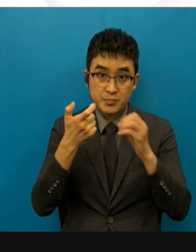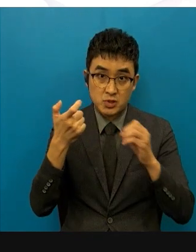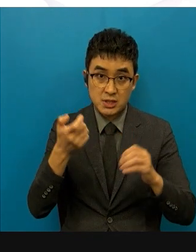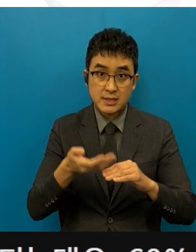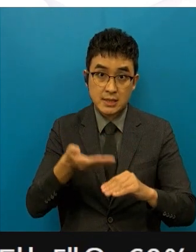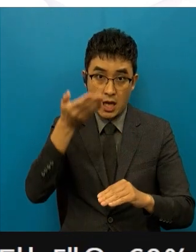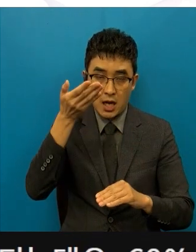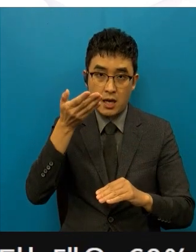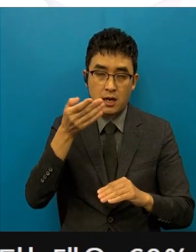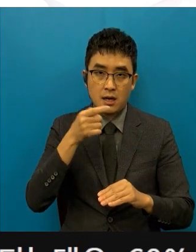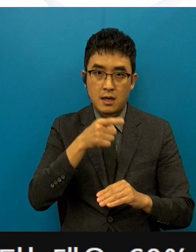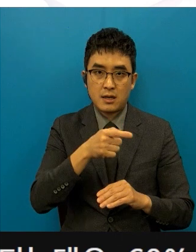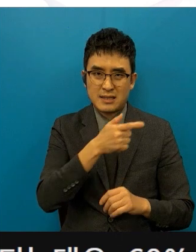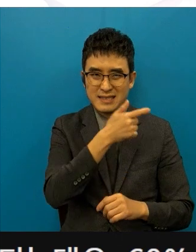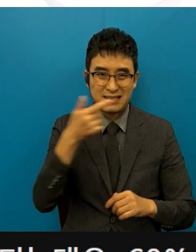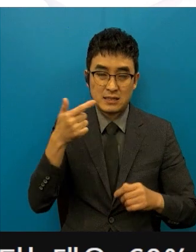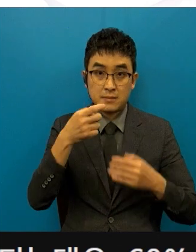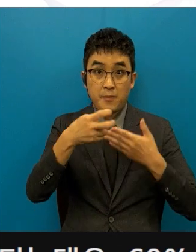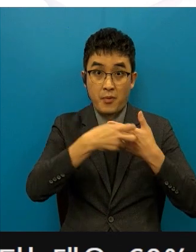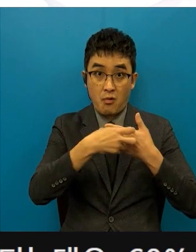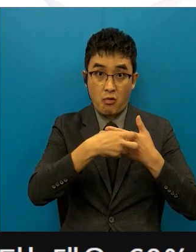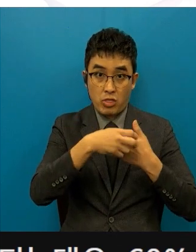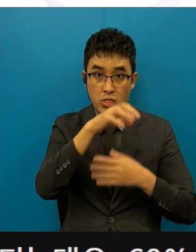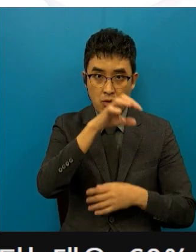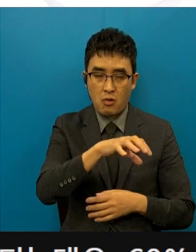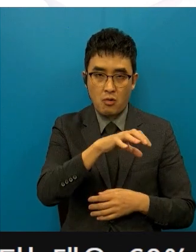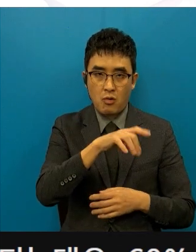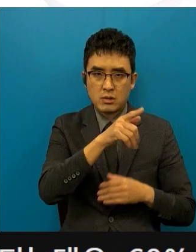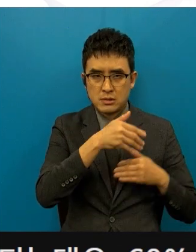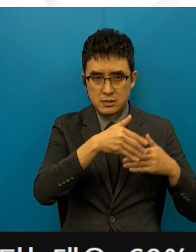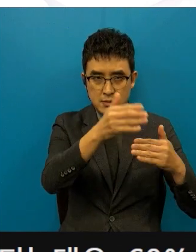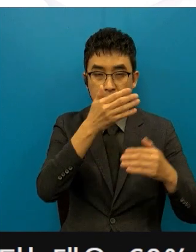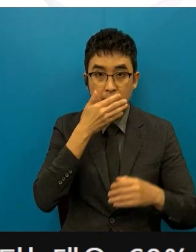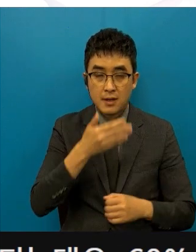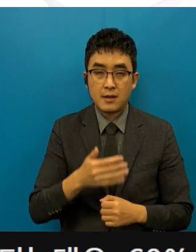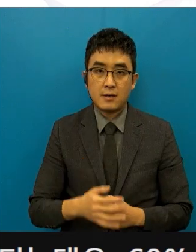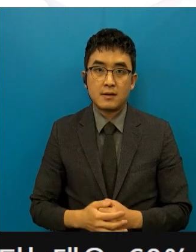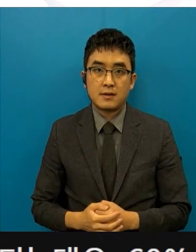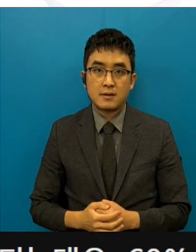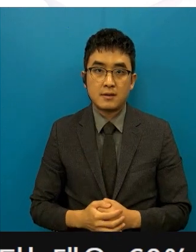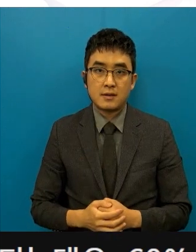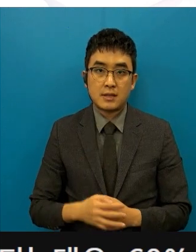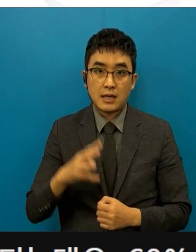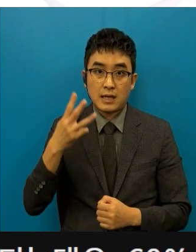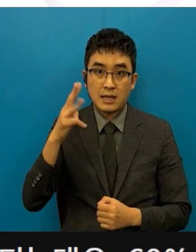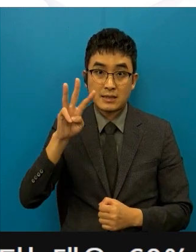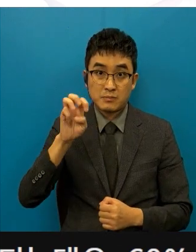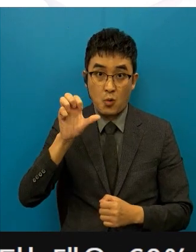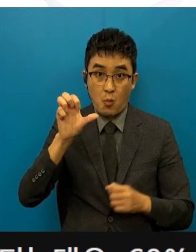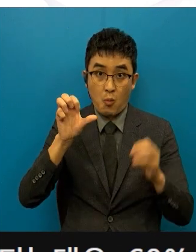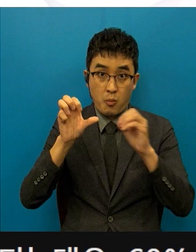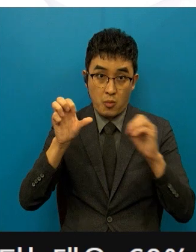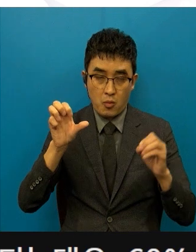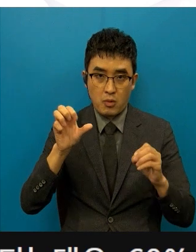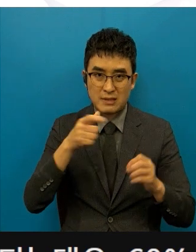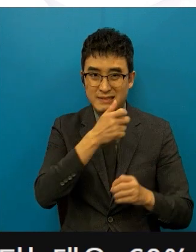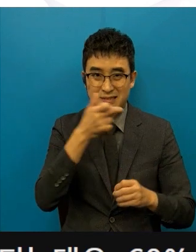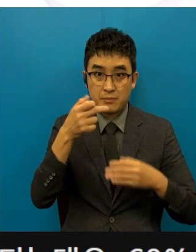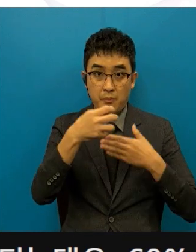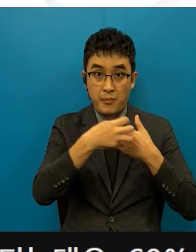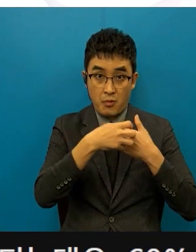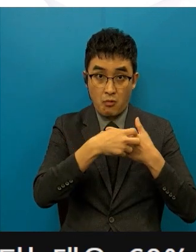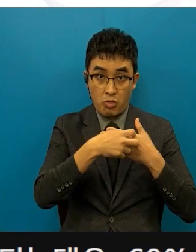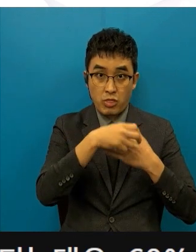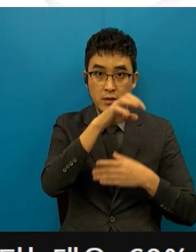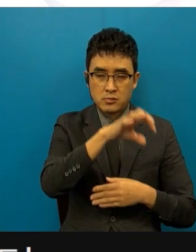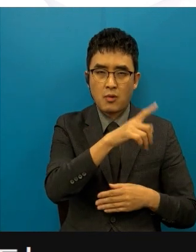additional 35% occurring in general hospitals. It is noted that the